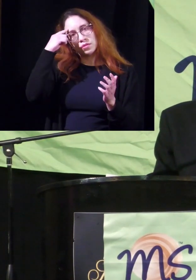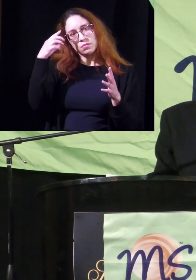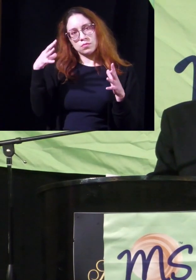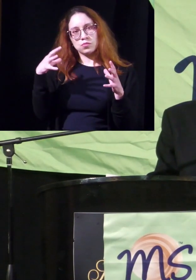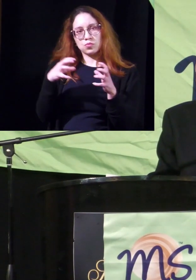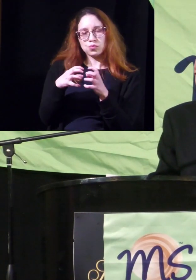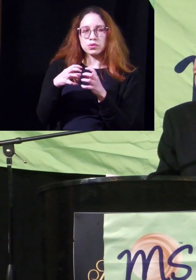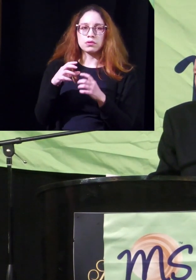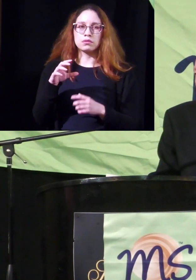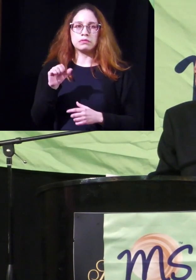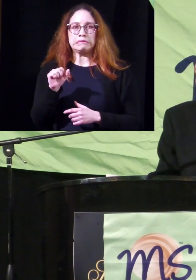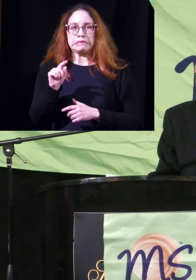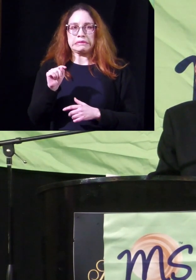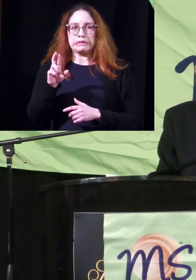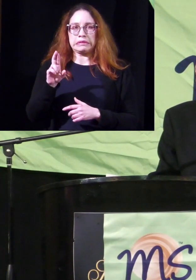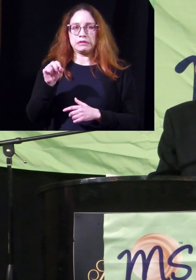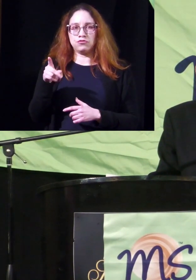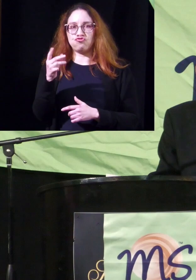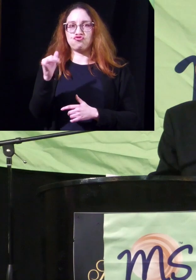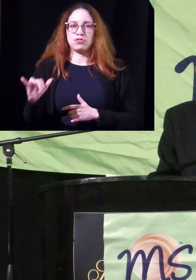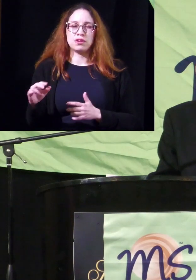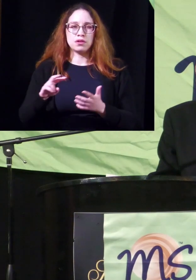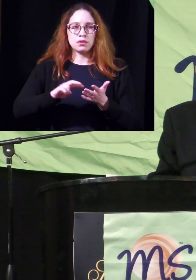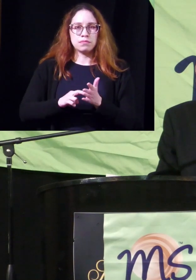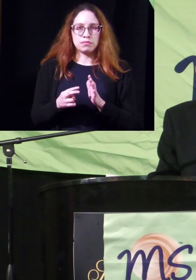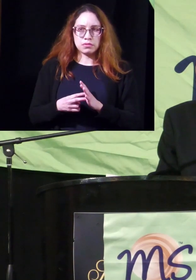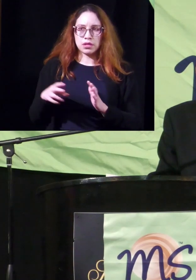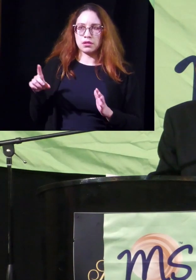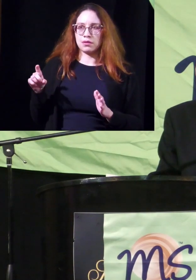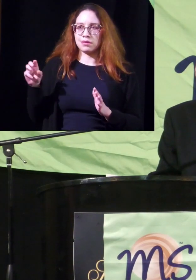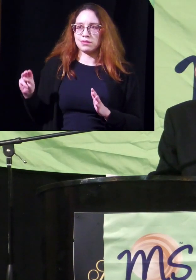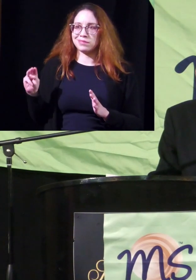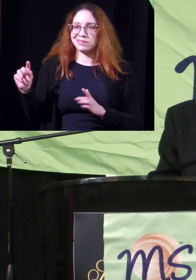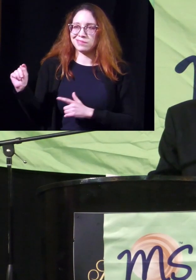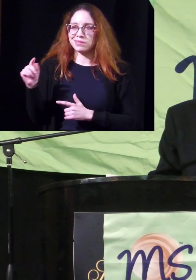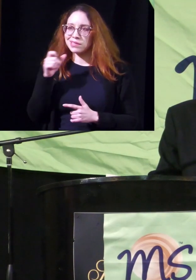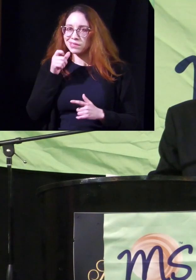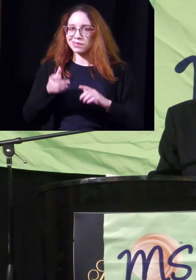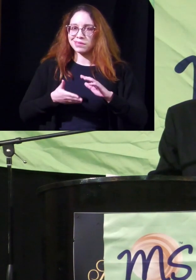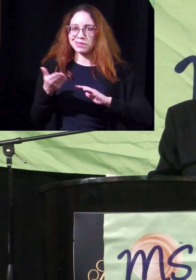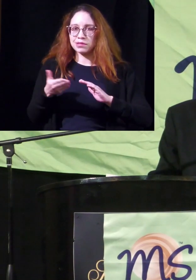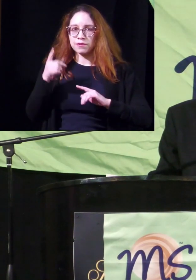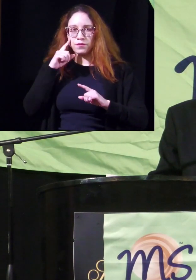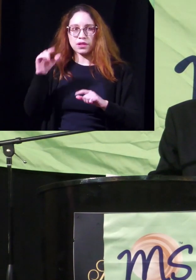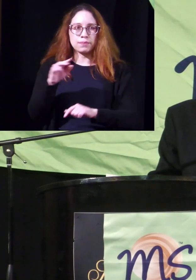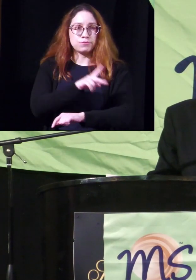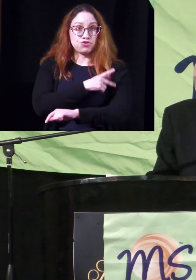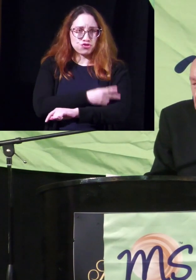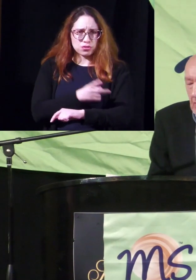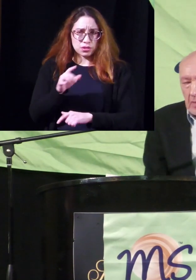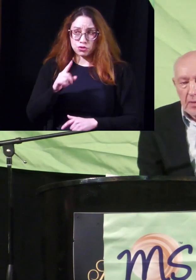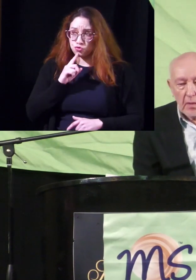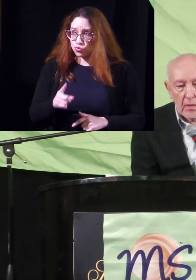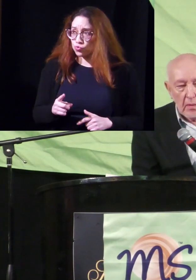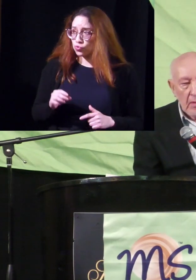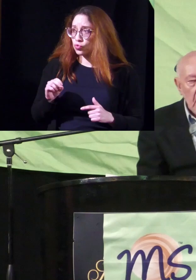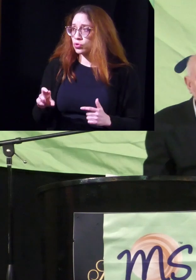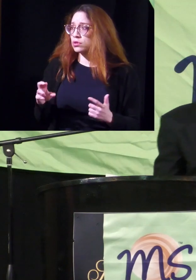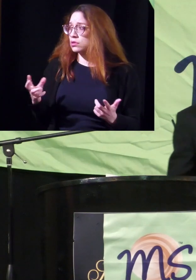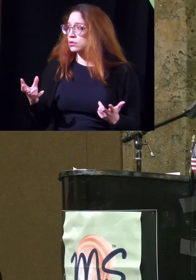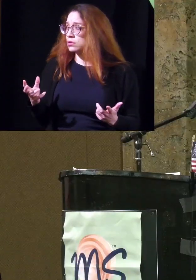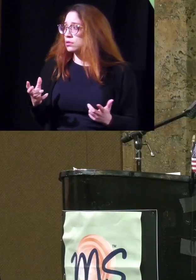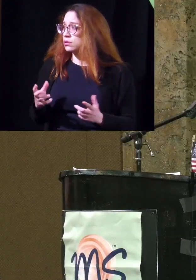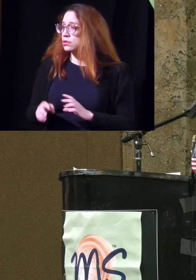or atrophy is a sign that the DMT is no longer working for that patient. Is this true or?